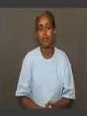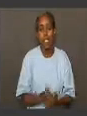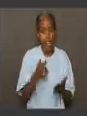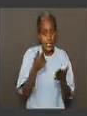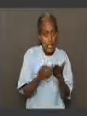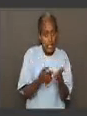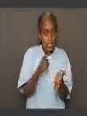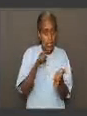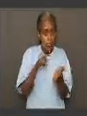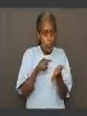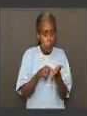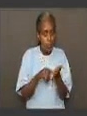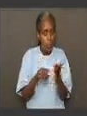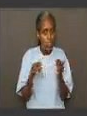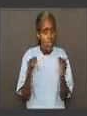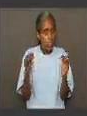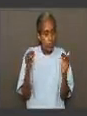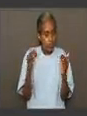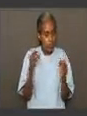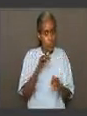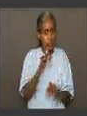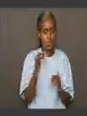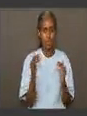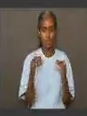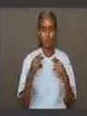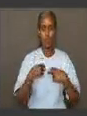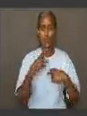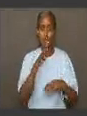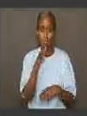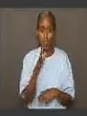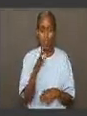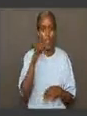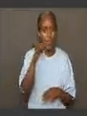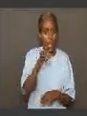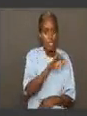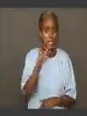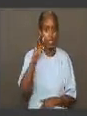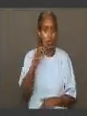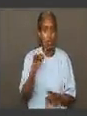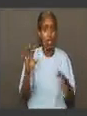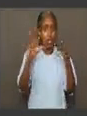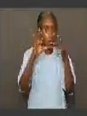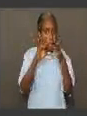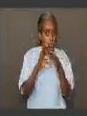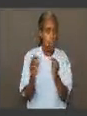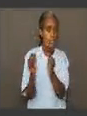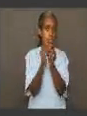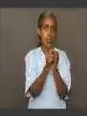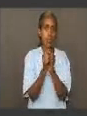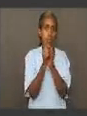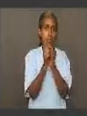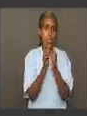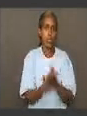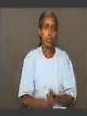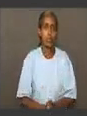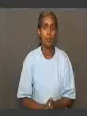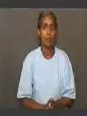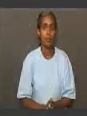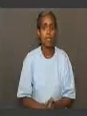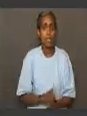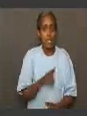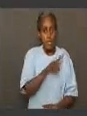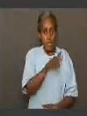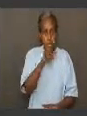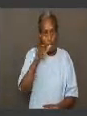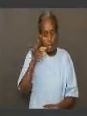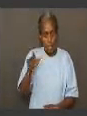These points do not have an x or a y coordinate in common. A